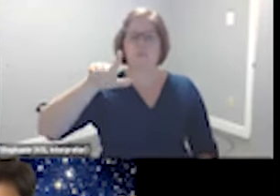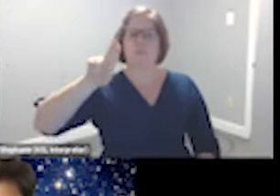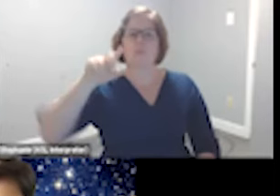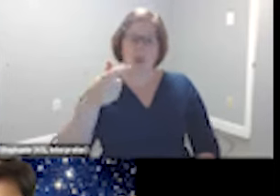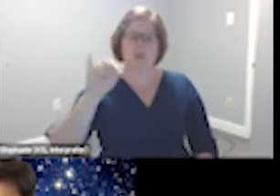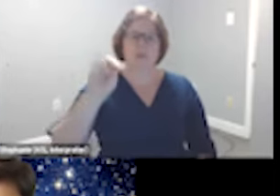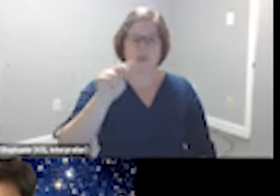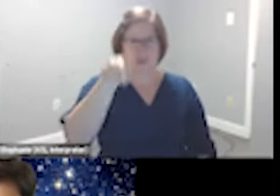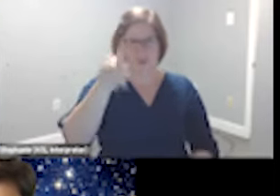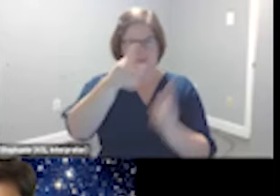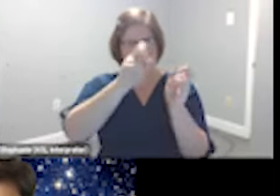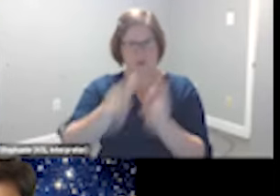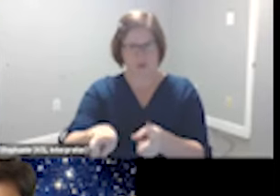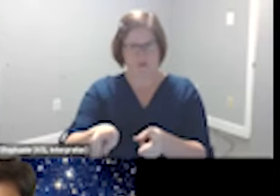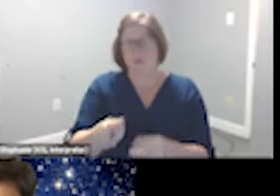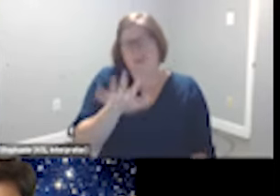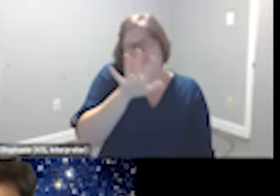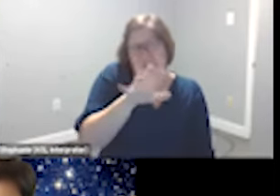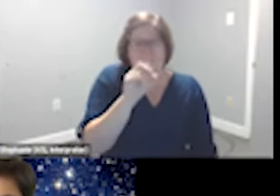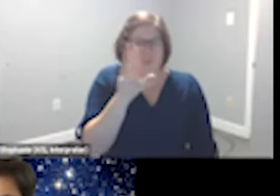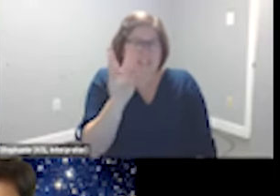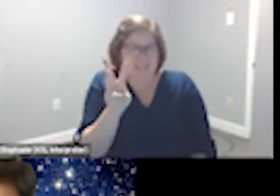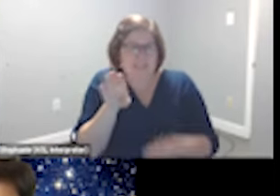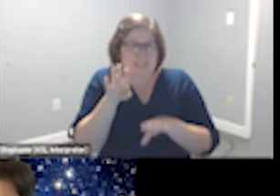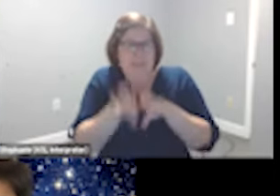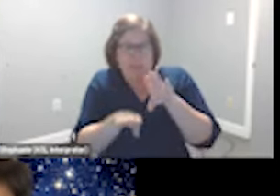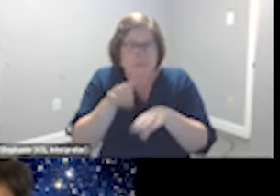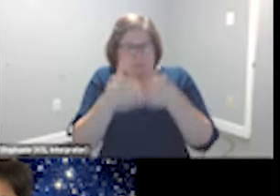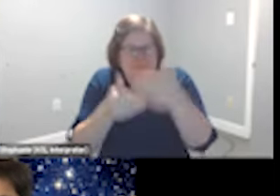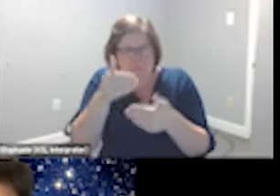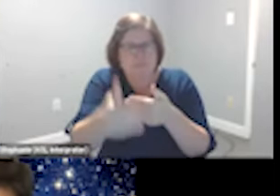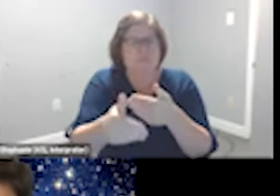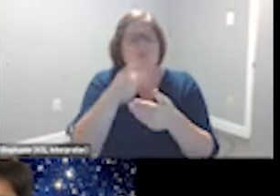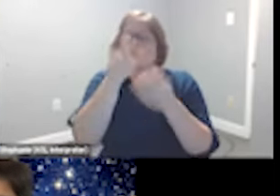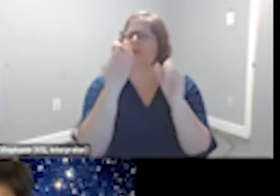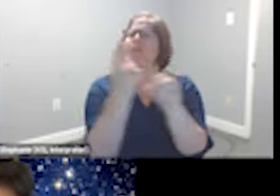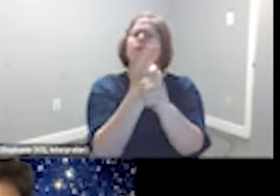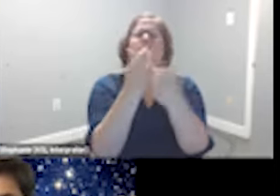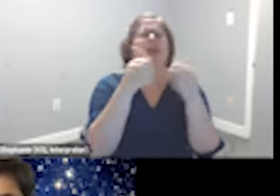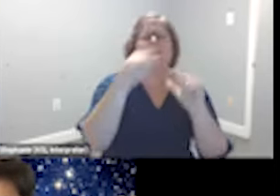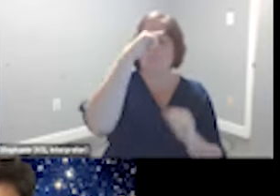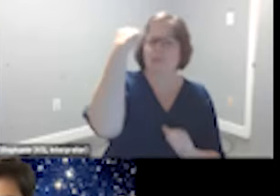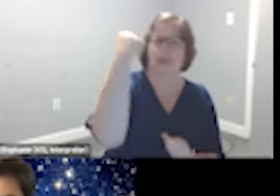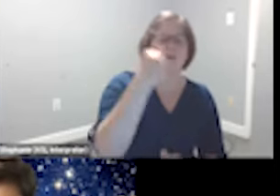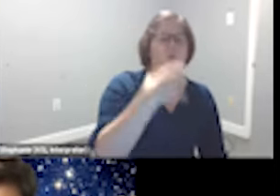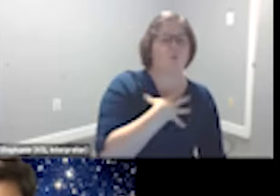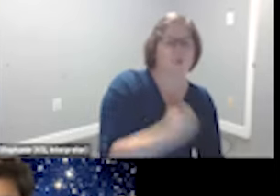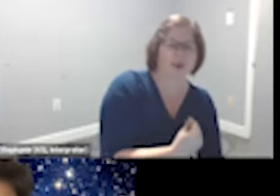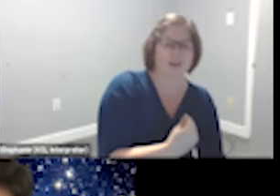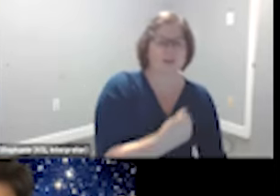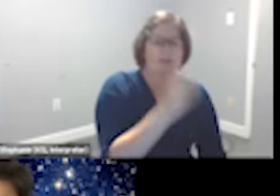do is, it's 5 or 6 steps, things you need to click on to basically use any black and white image, or any color image actually, you can turn into a tactile